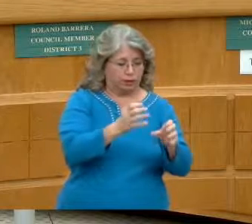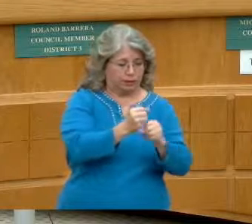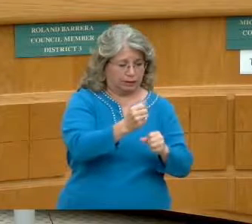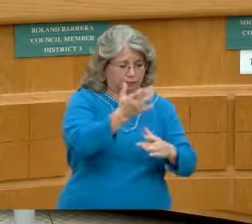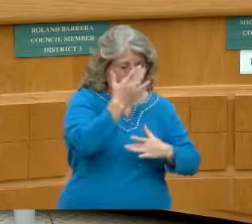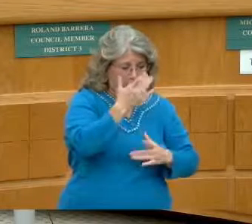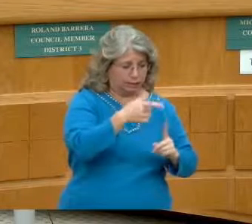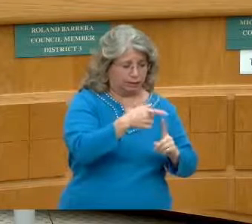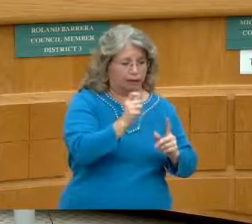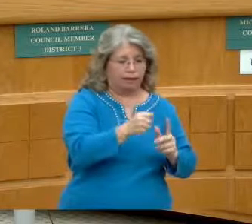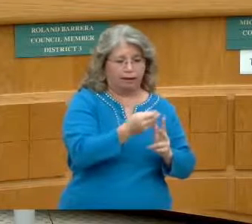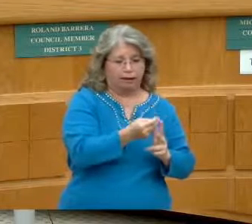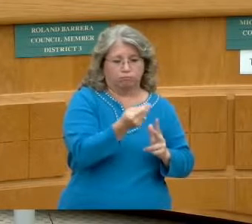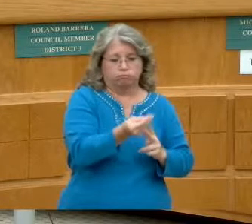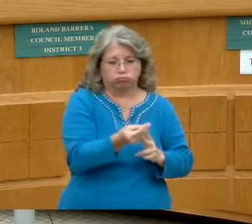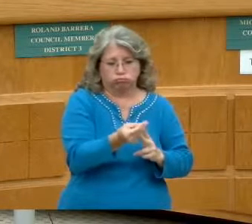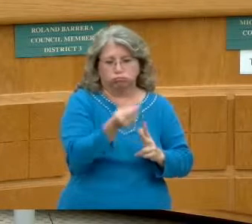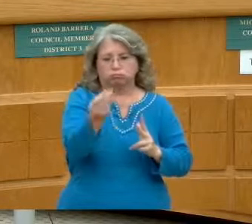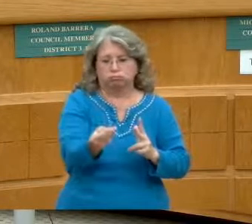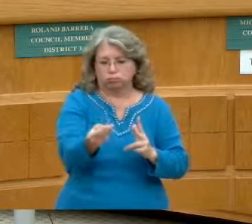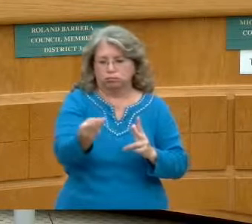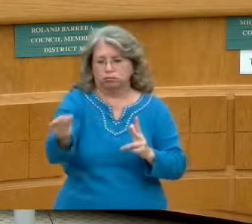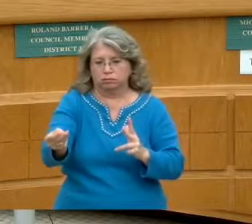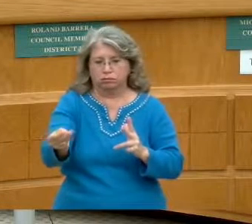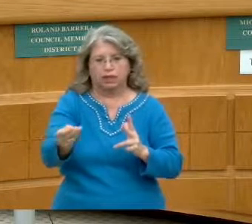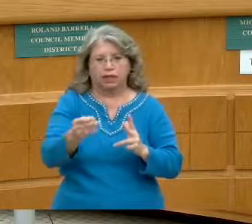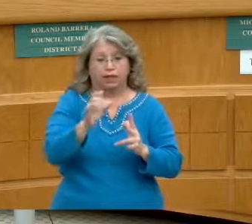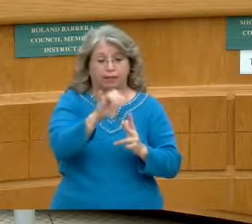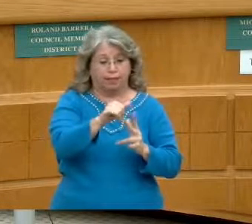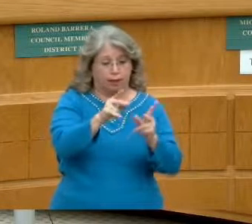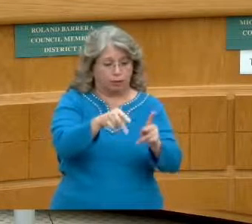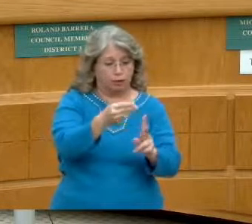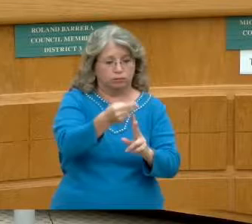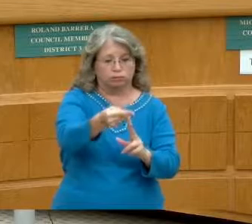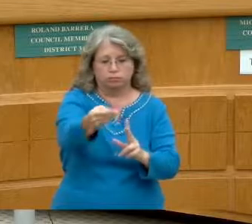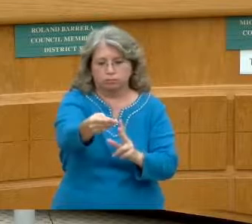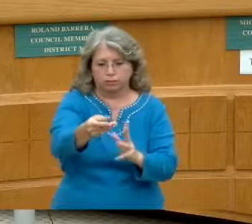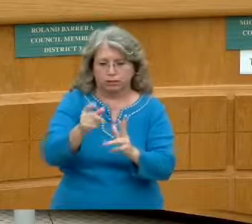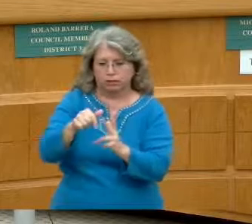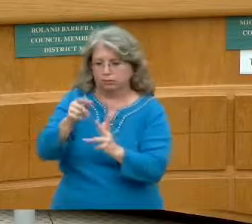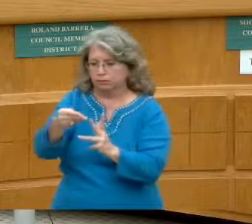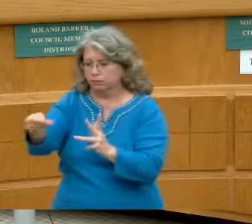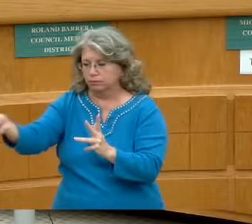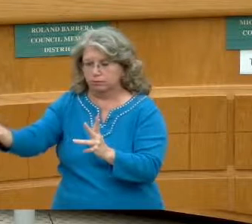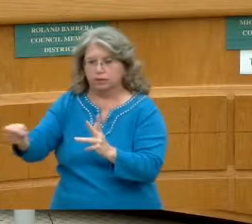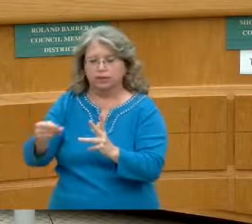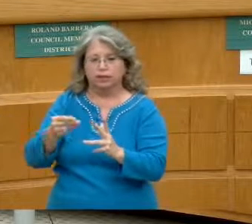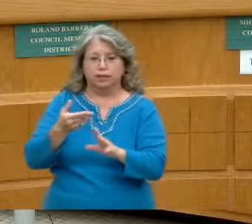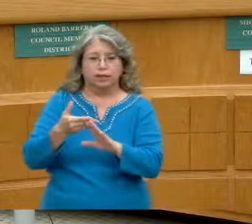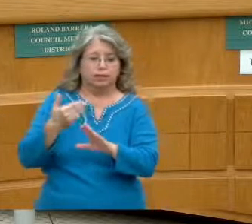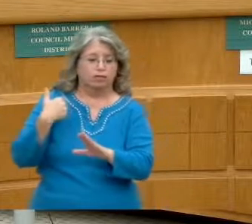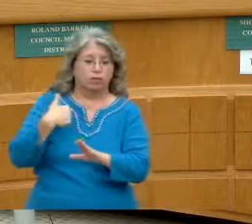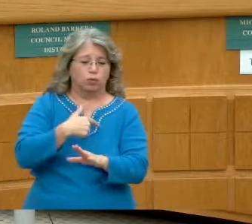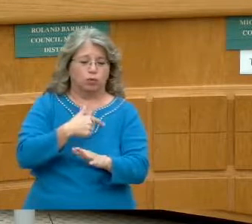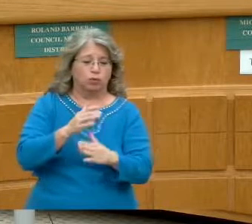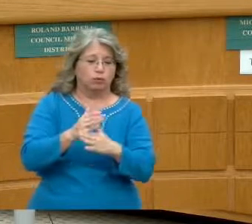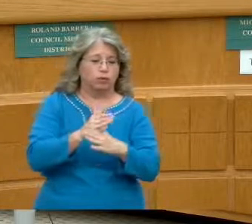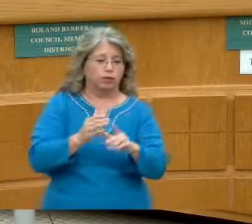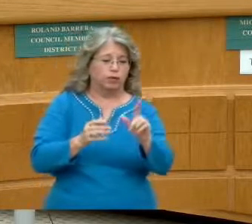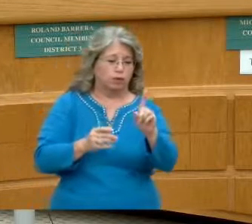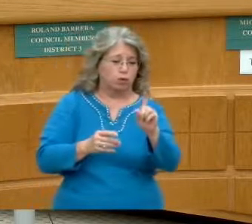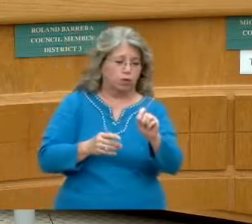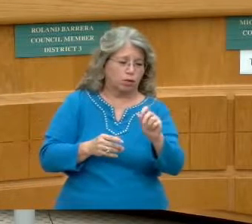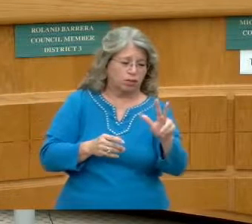people transmit it to more and more people. So we were at our high point between a 1.3 to a 1.6, a